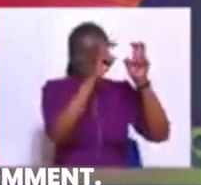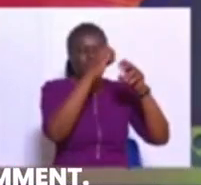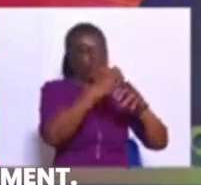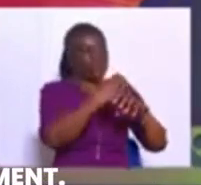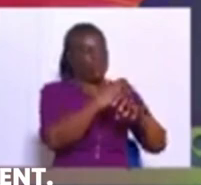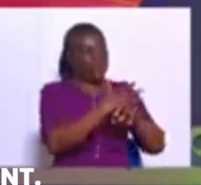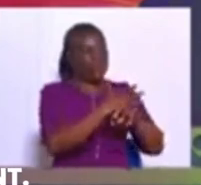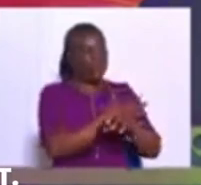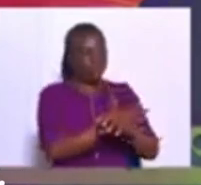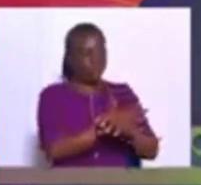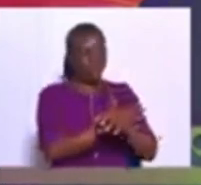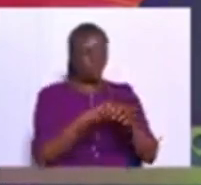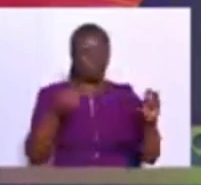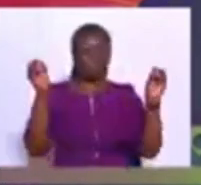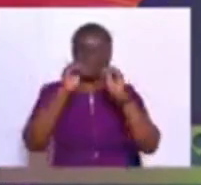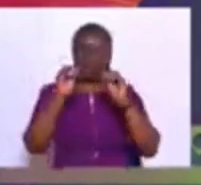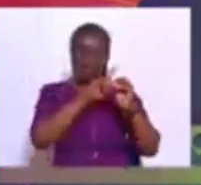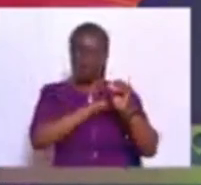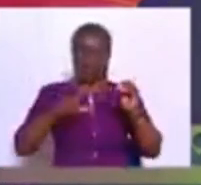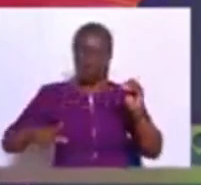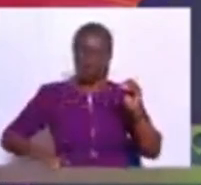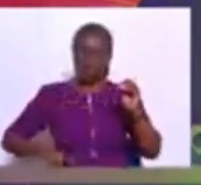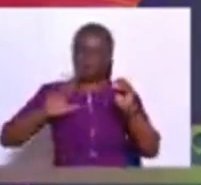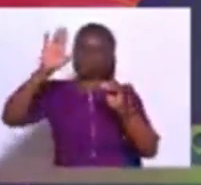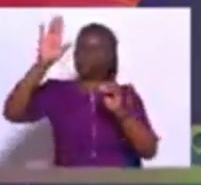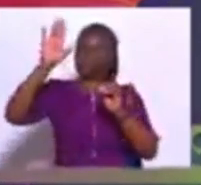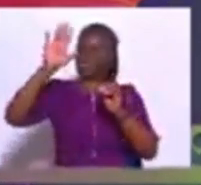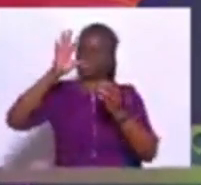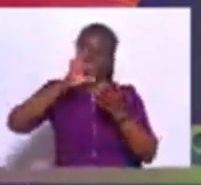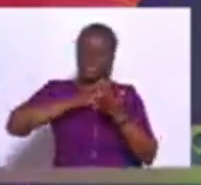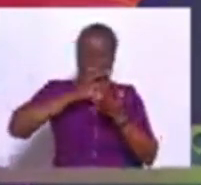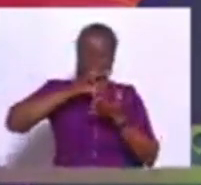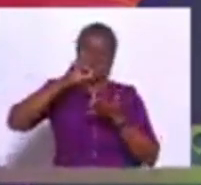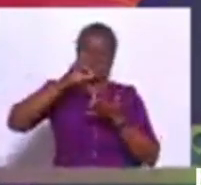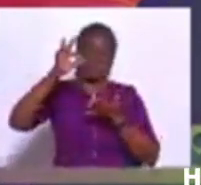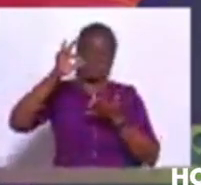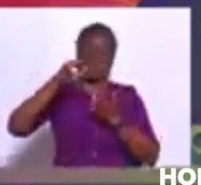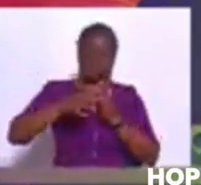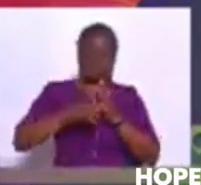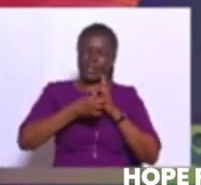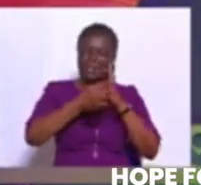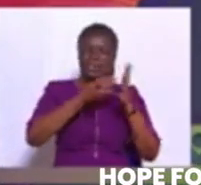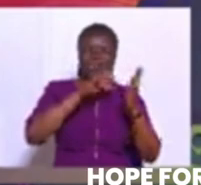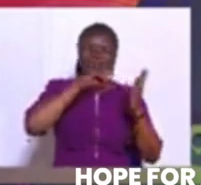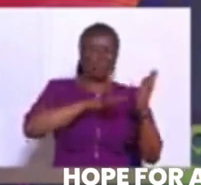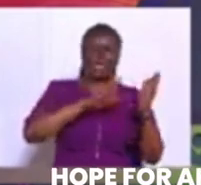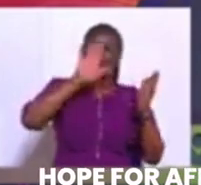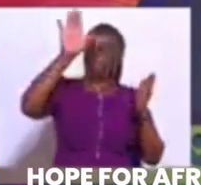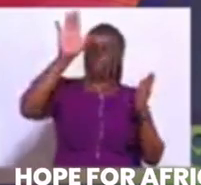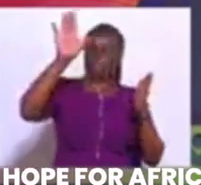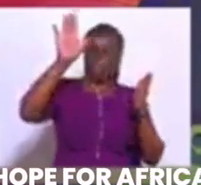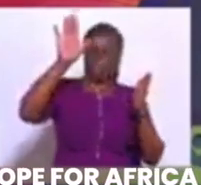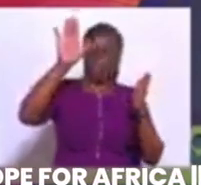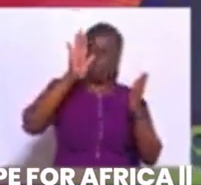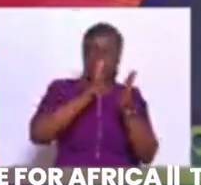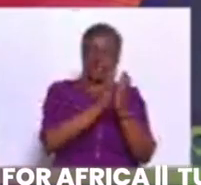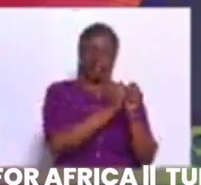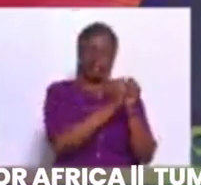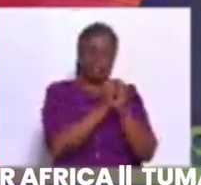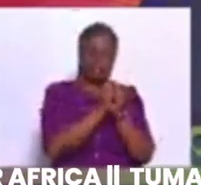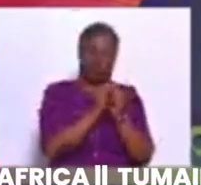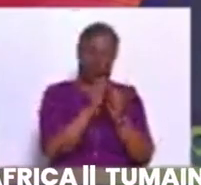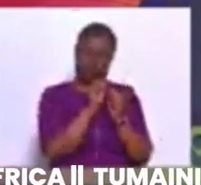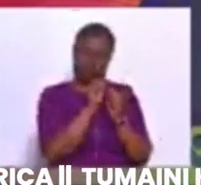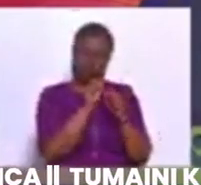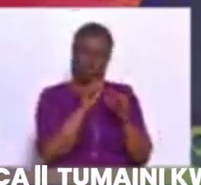cancer. Oh Lord, may your Spirit guide your son and be with him as he begins